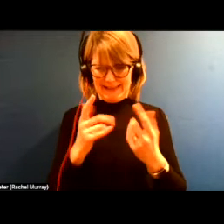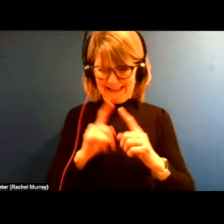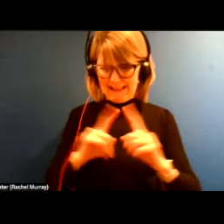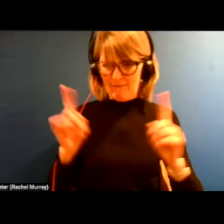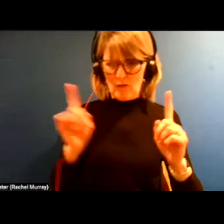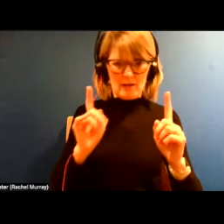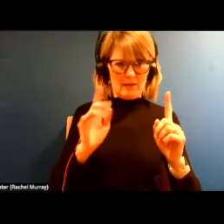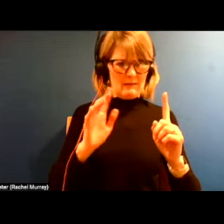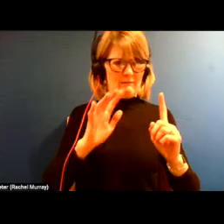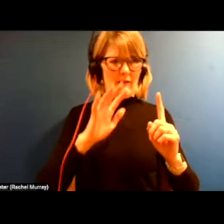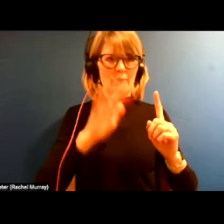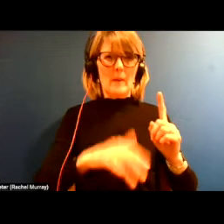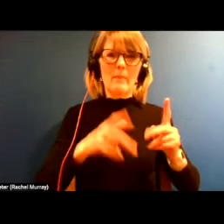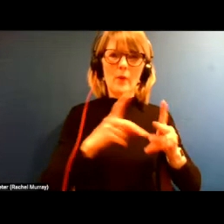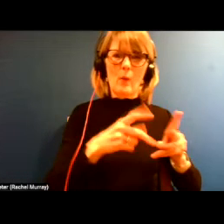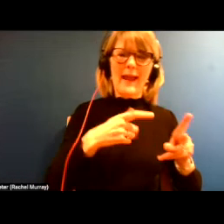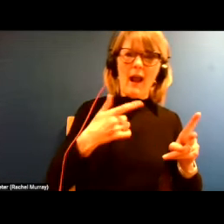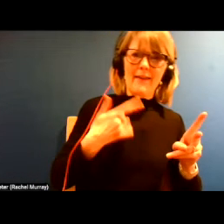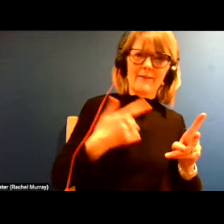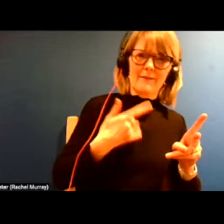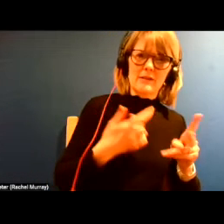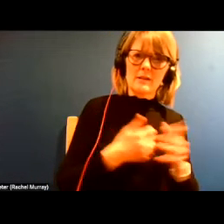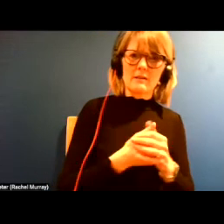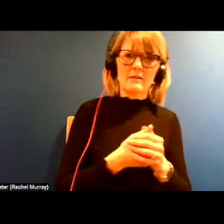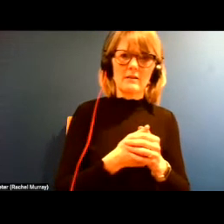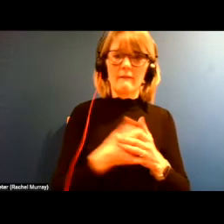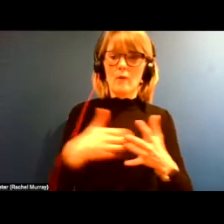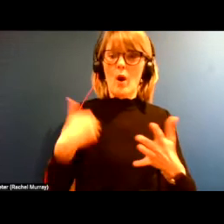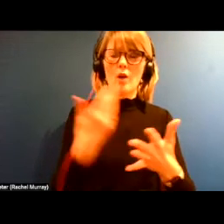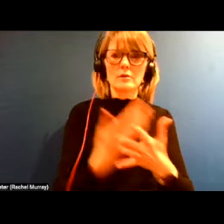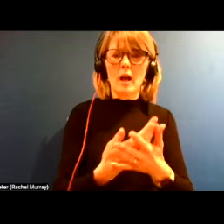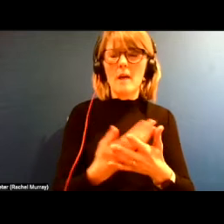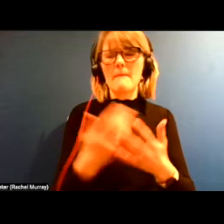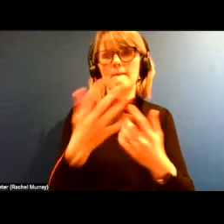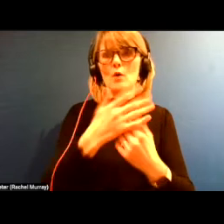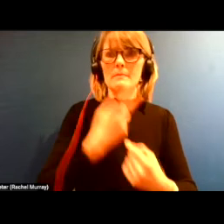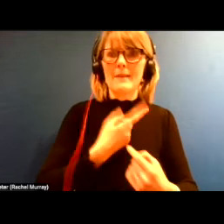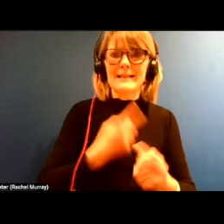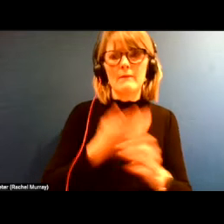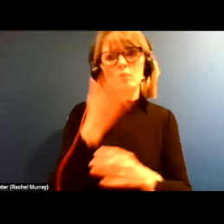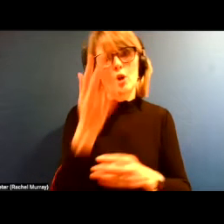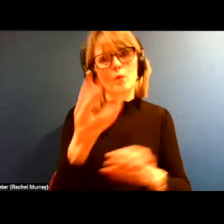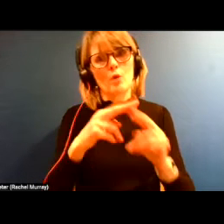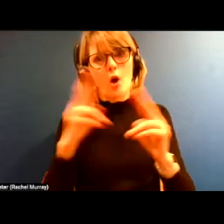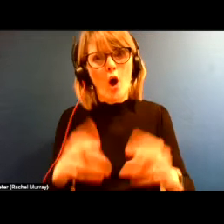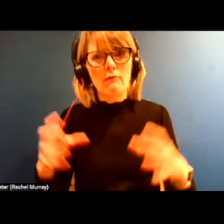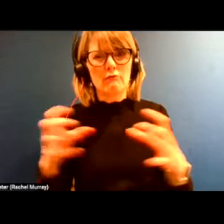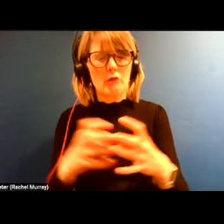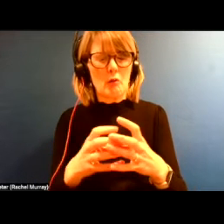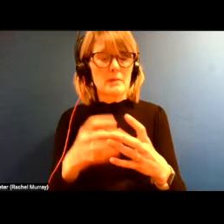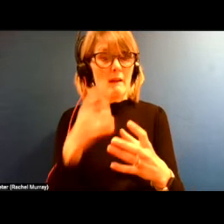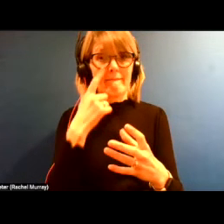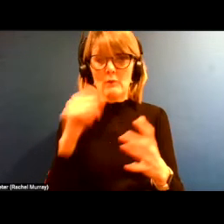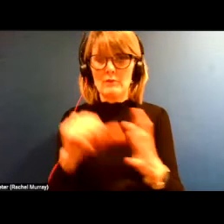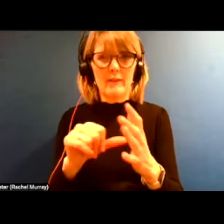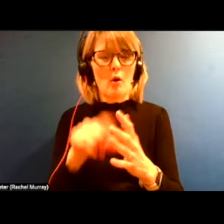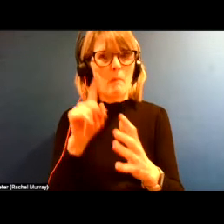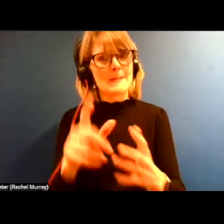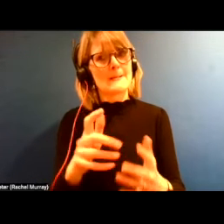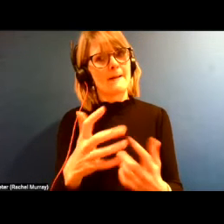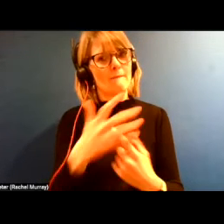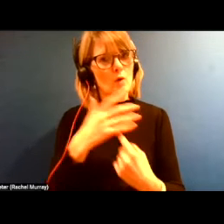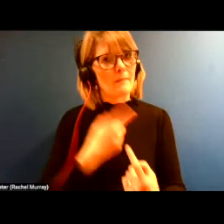lived. For a long time, I had made myself attend home groups, despite finding them very difficult, and I had joined in with the worship